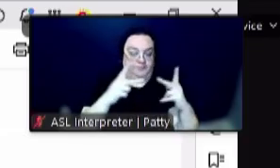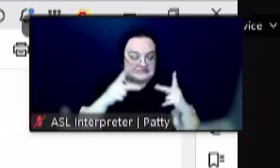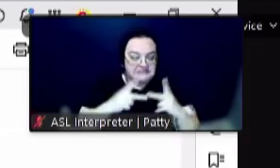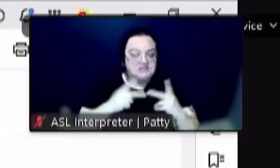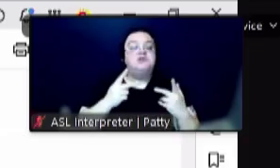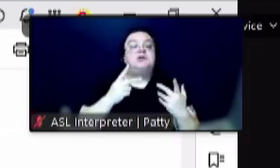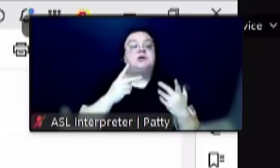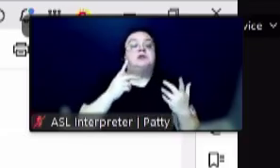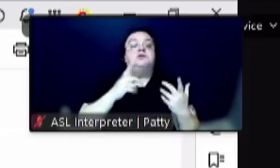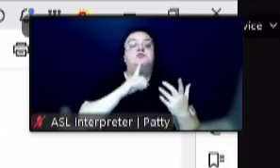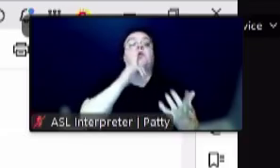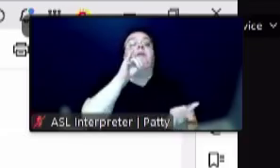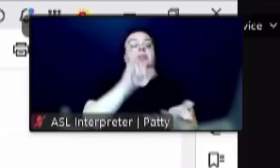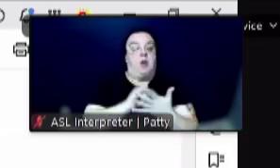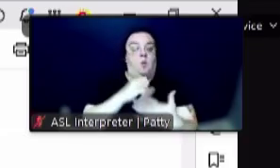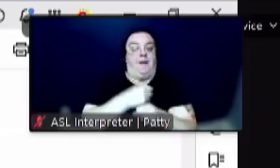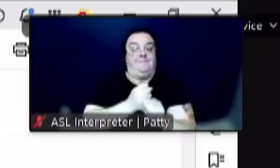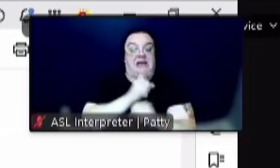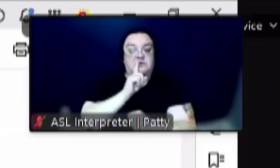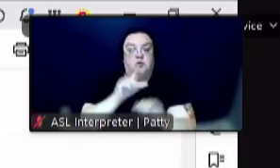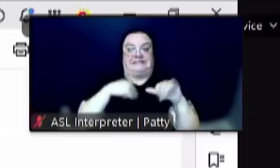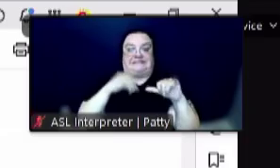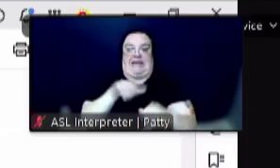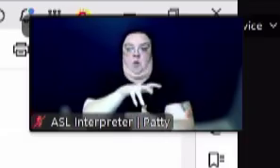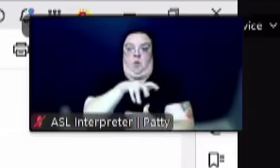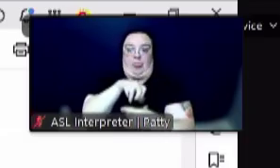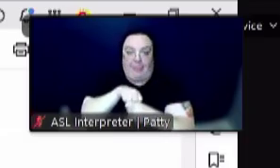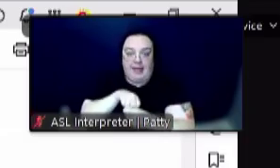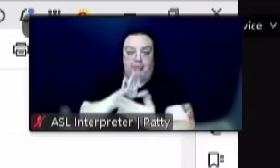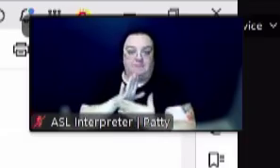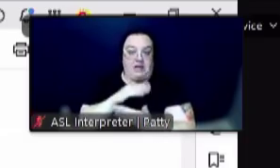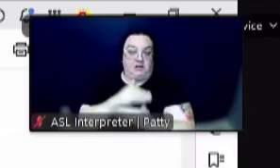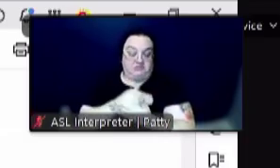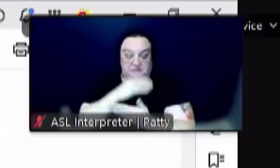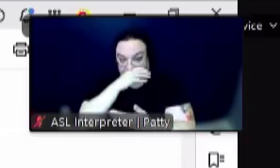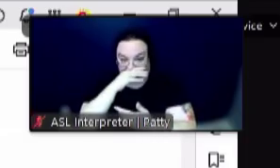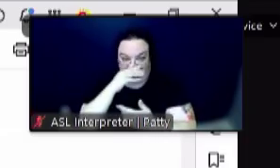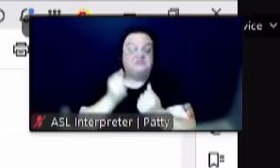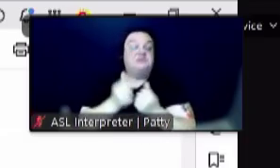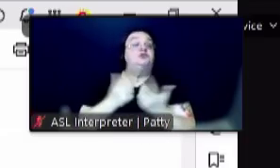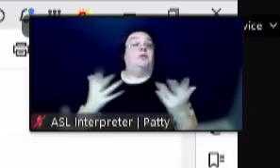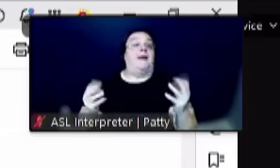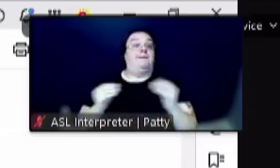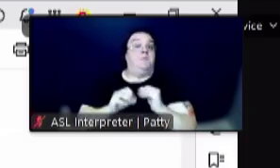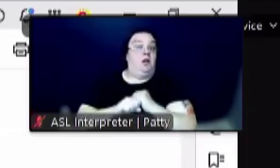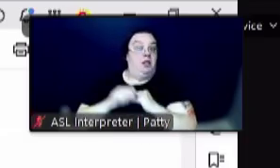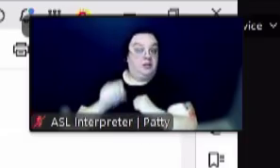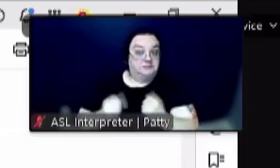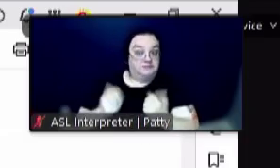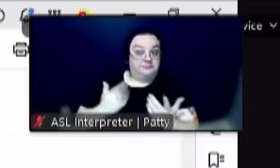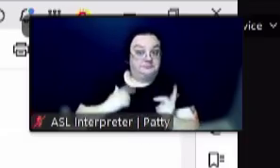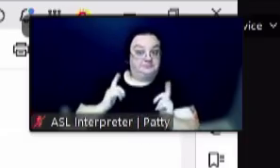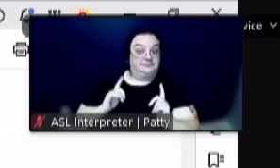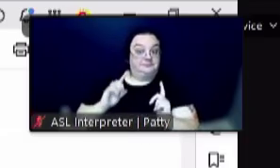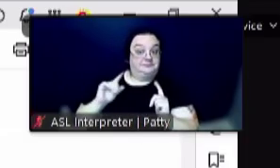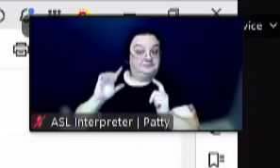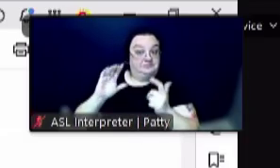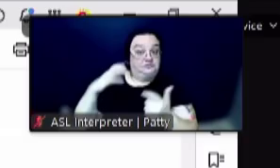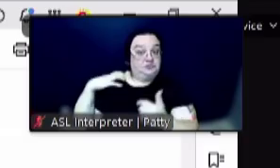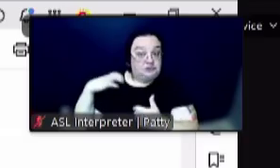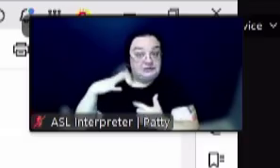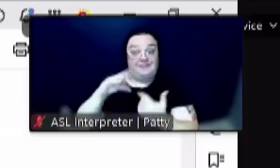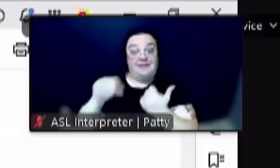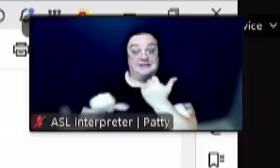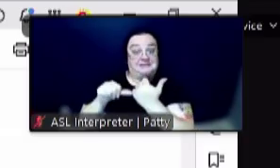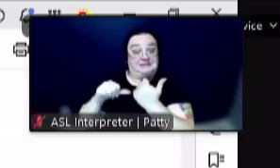that we stayed within budget. So without further ado, Chief and Assistant Chief, if you can